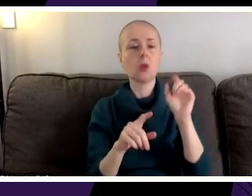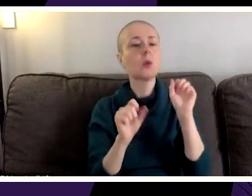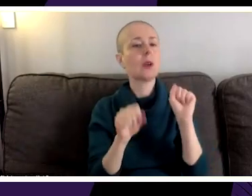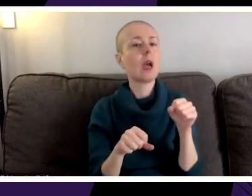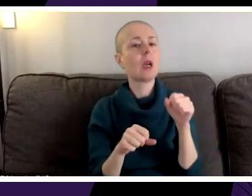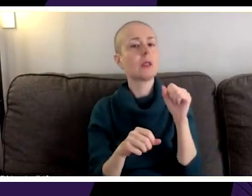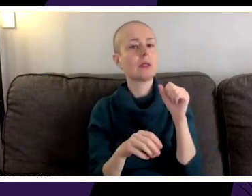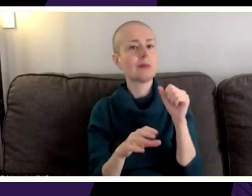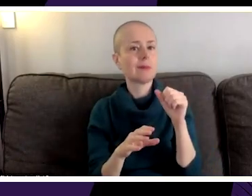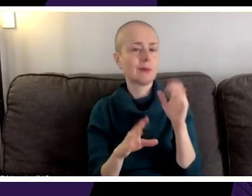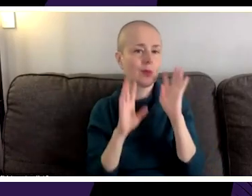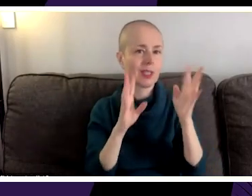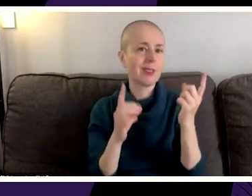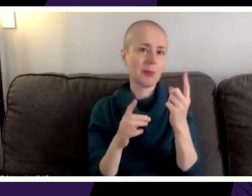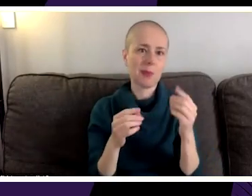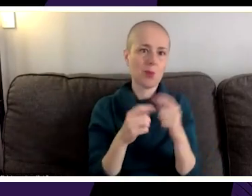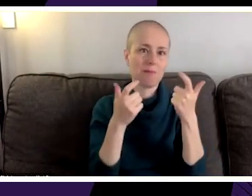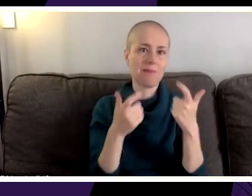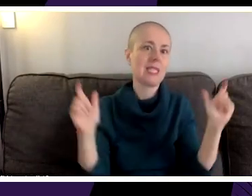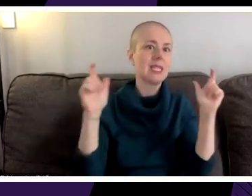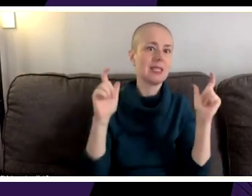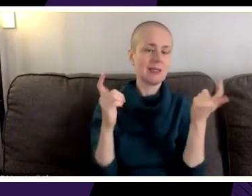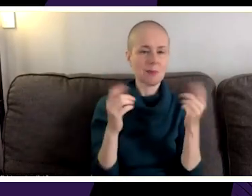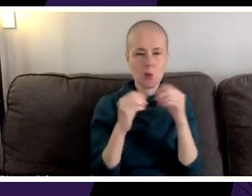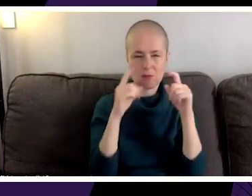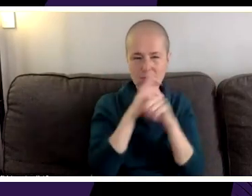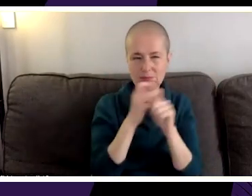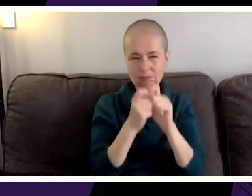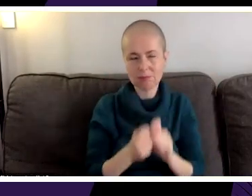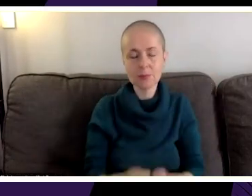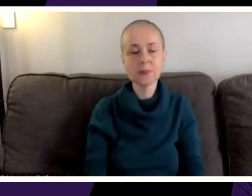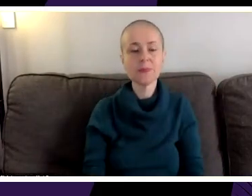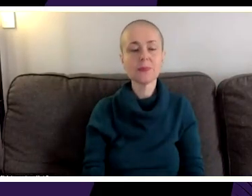create something bigger and more complicated.